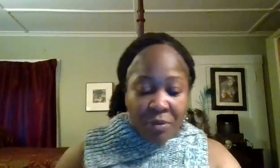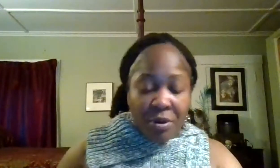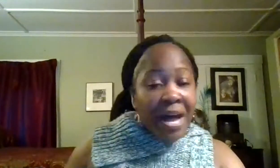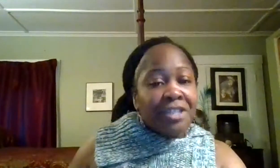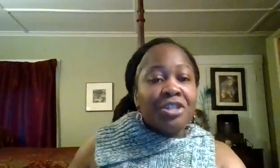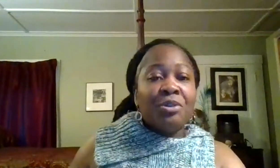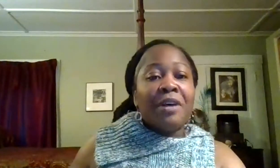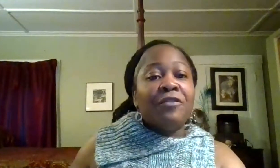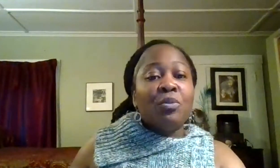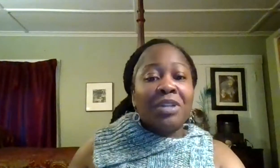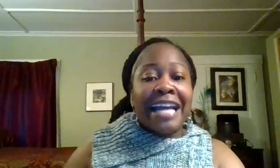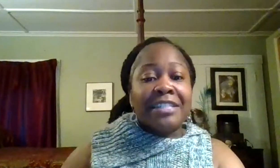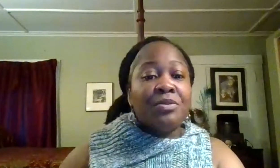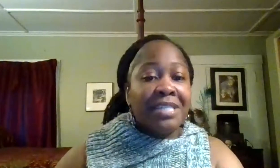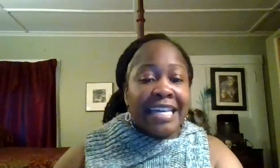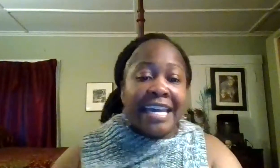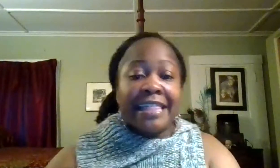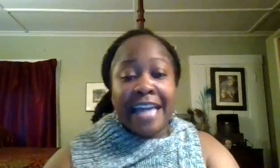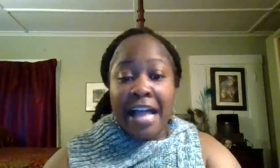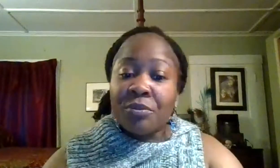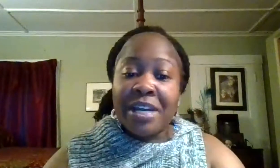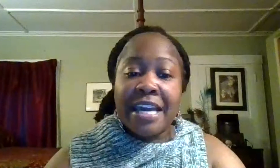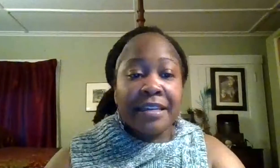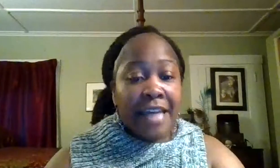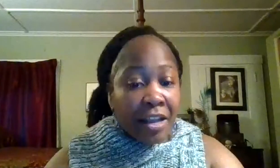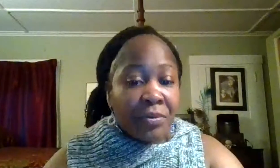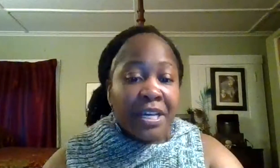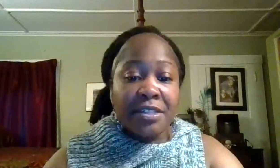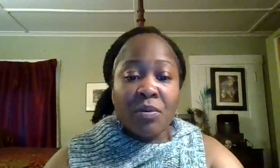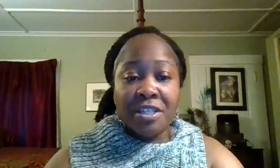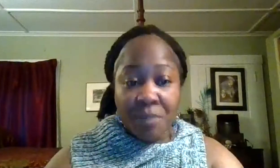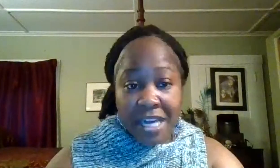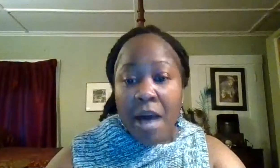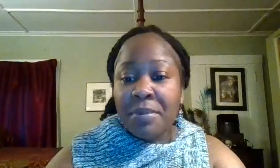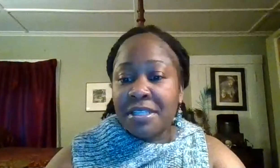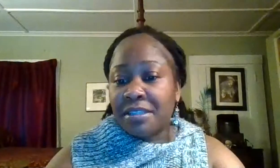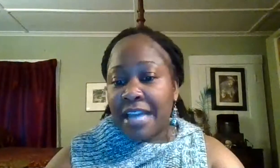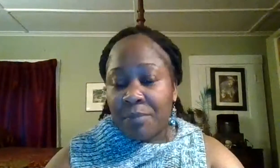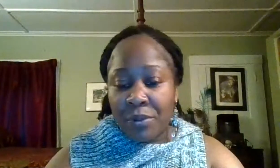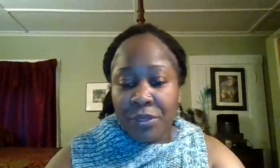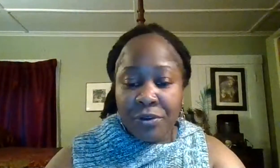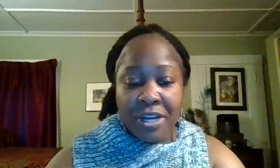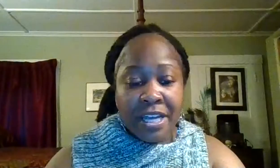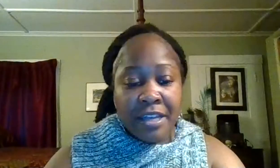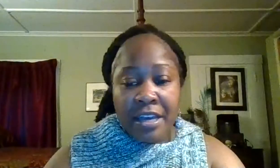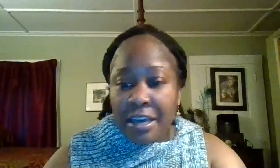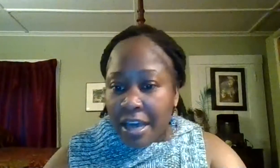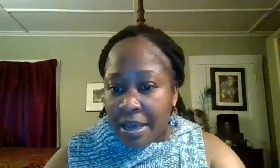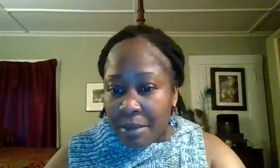Also want to remind you, if you would like to see the gallery is going to be up until April